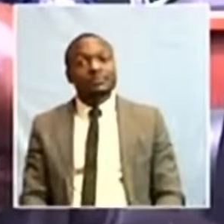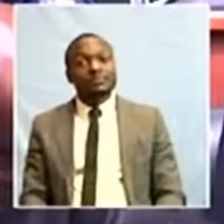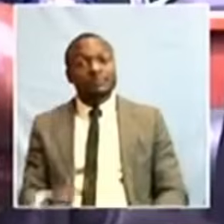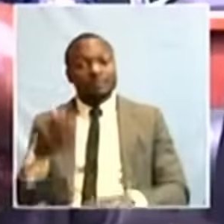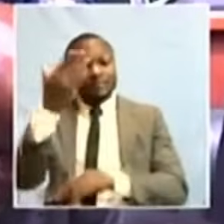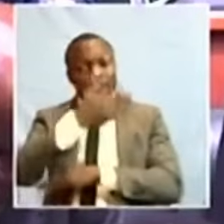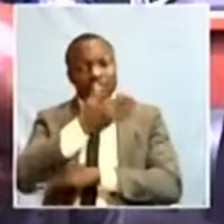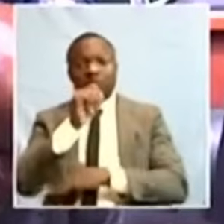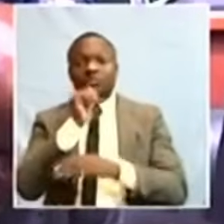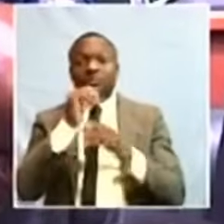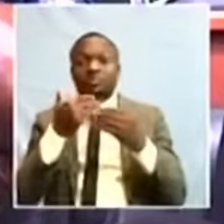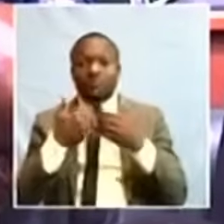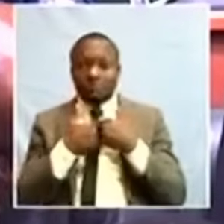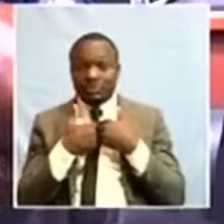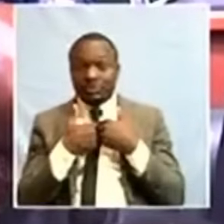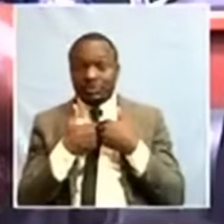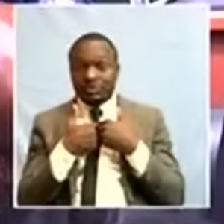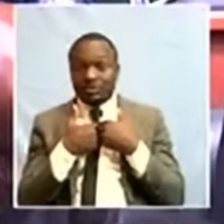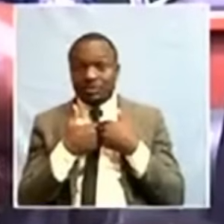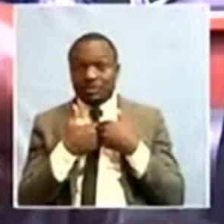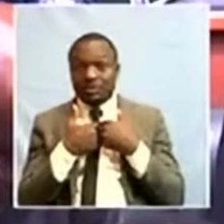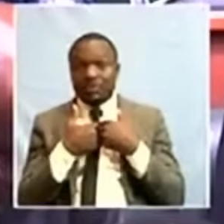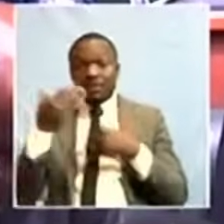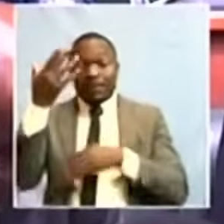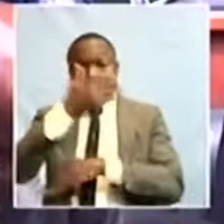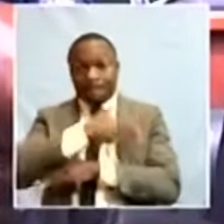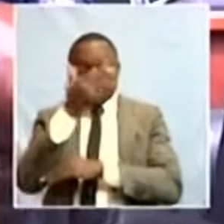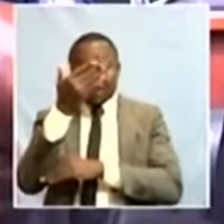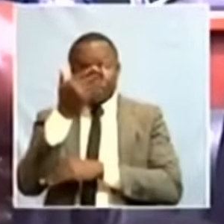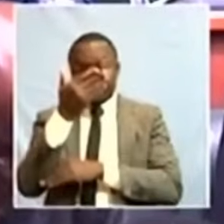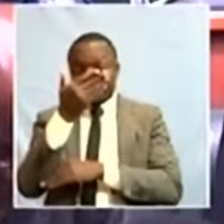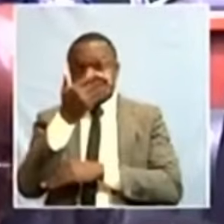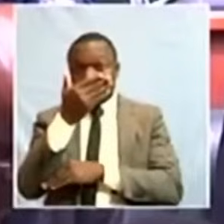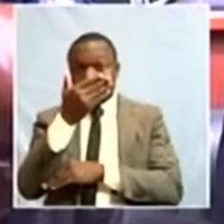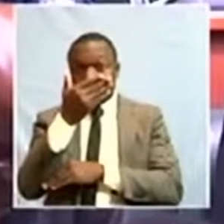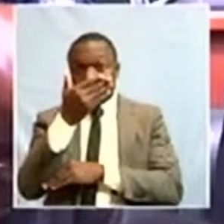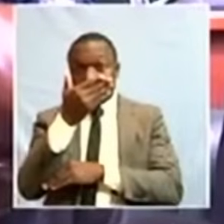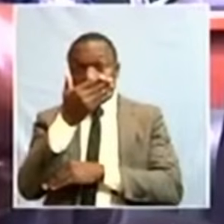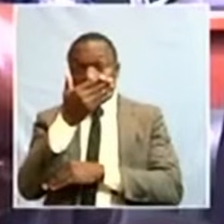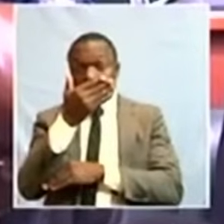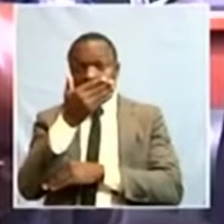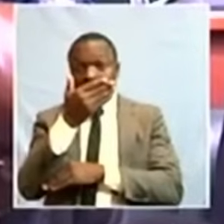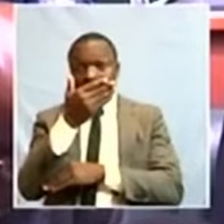do not have border passes, the people of Musho are completely cut off